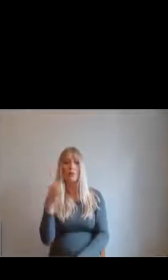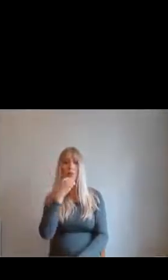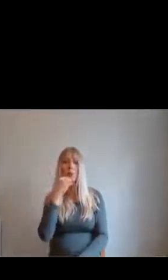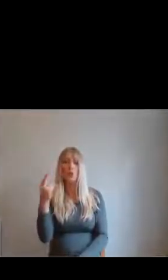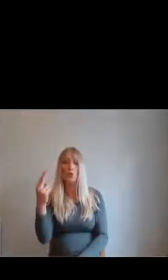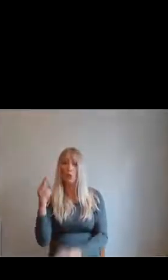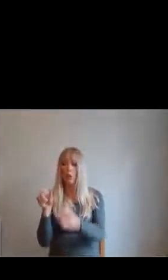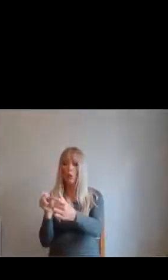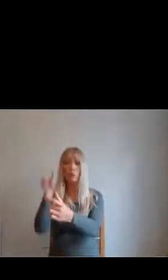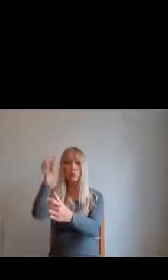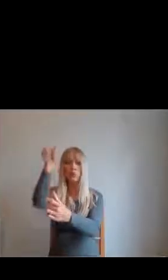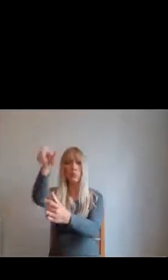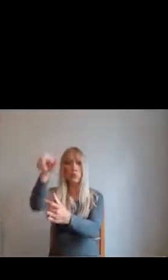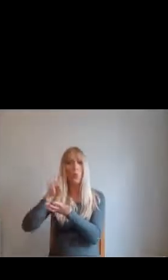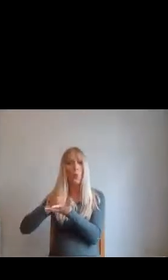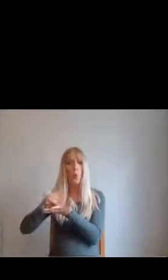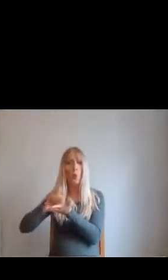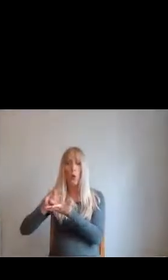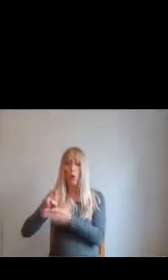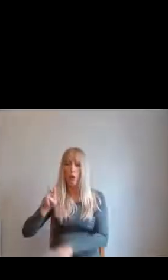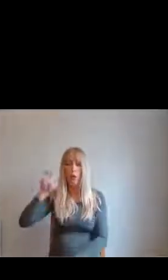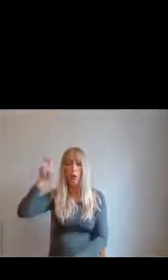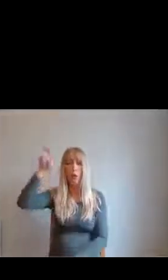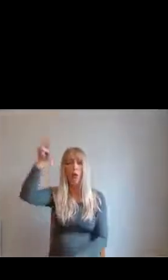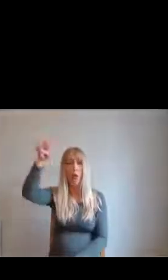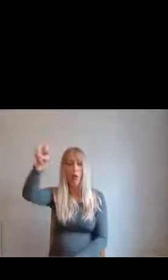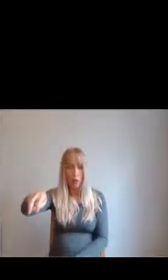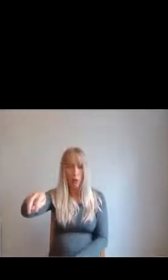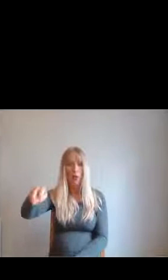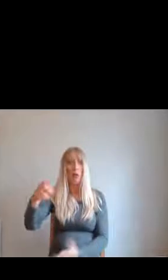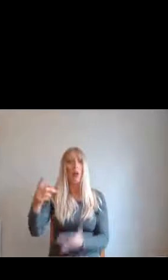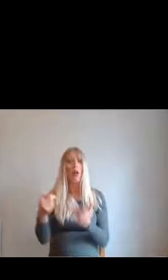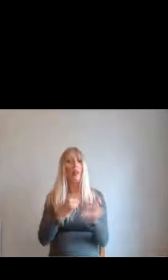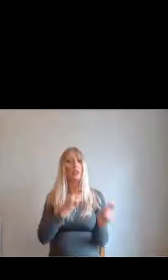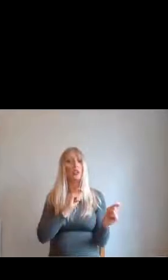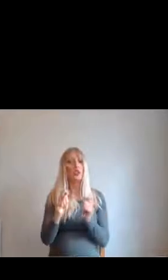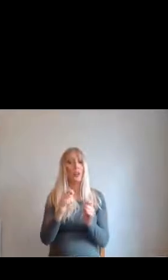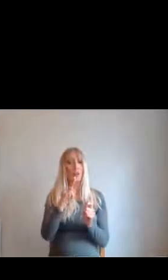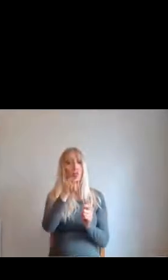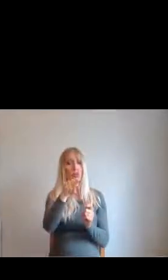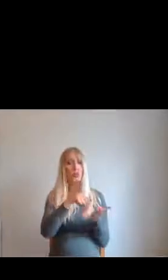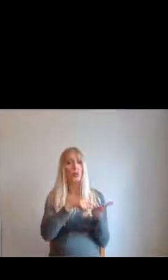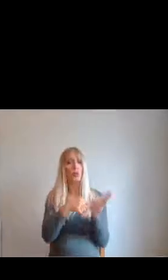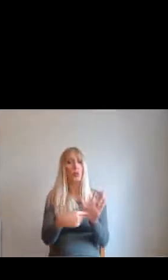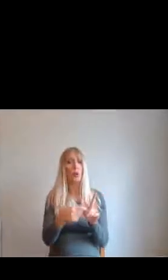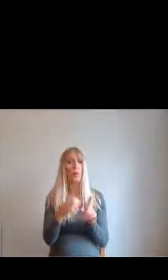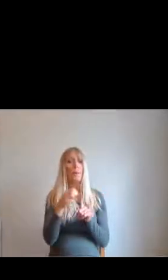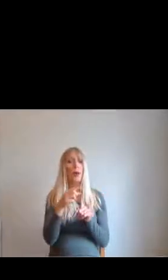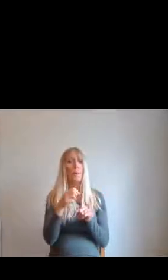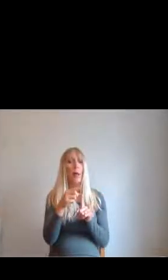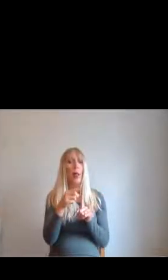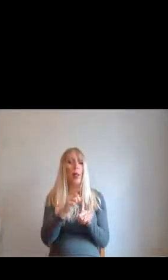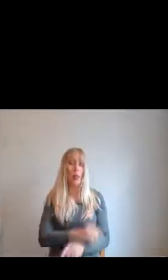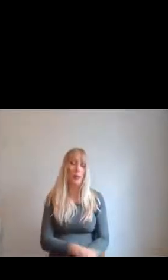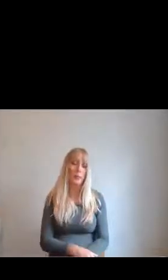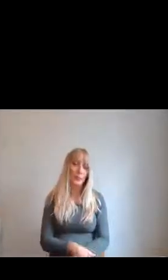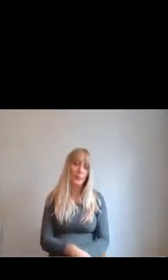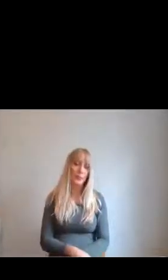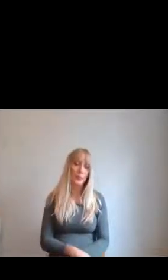the A127. Other adjustments to our proposals are shown in the purple colour.